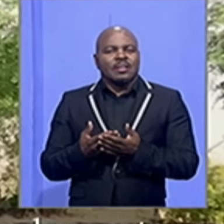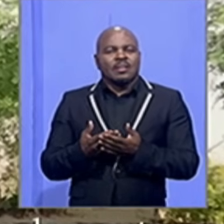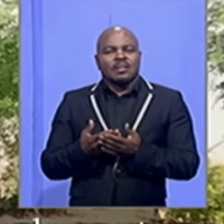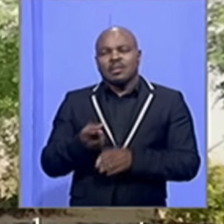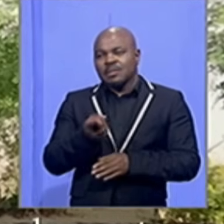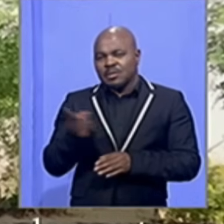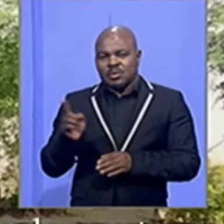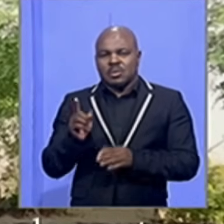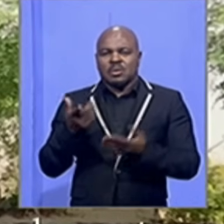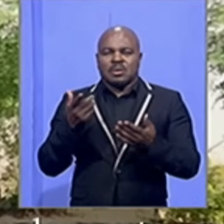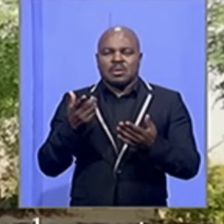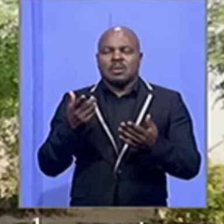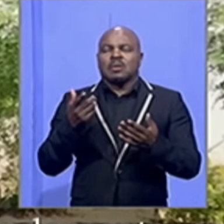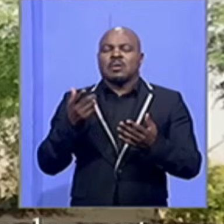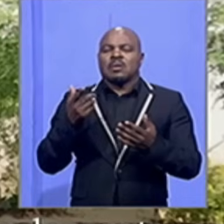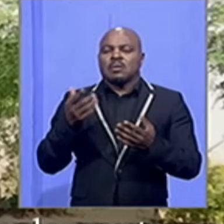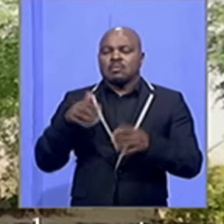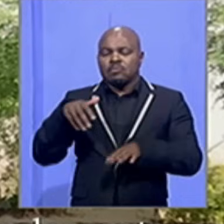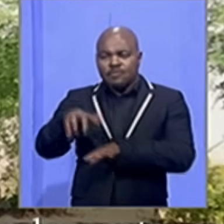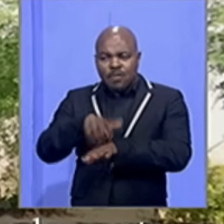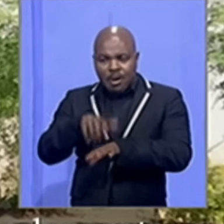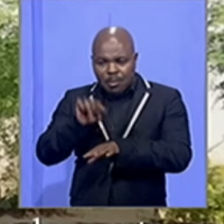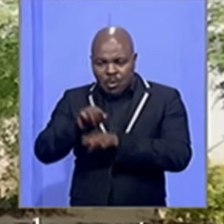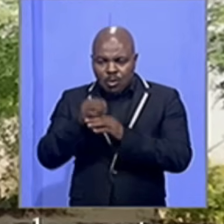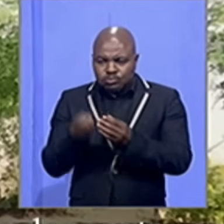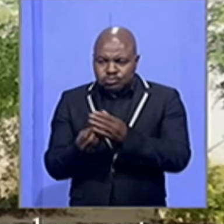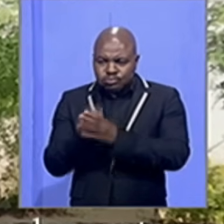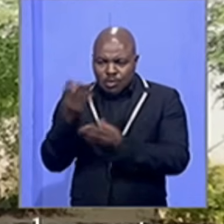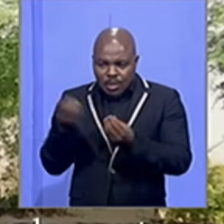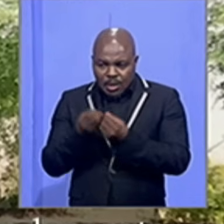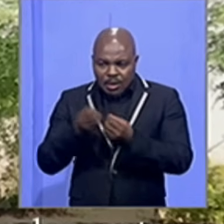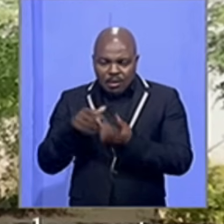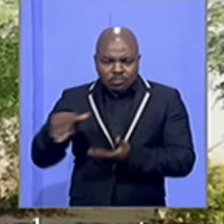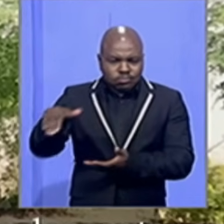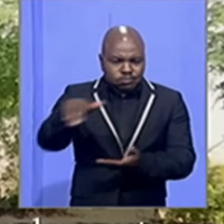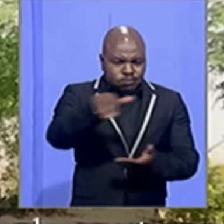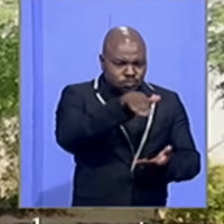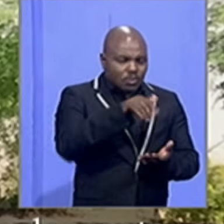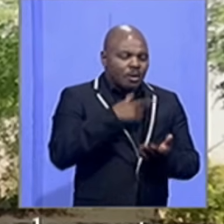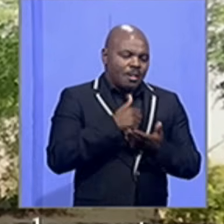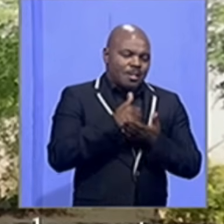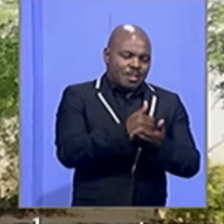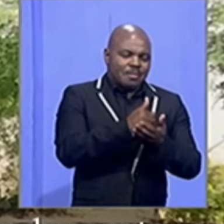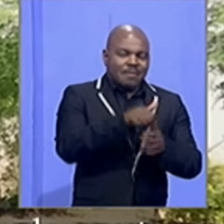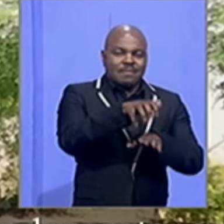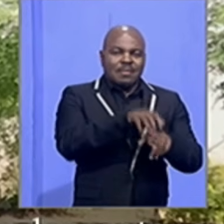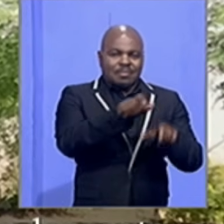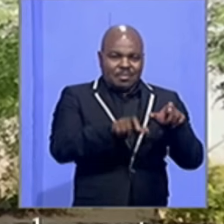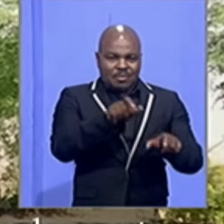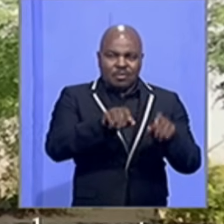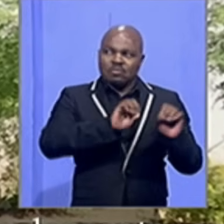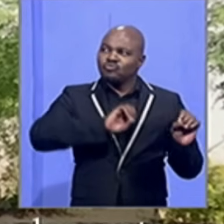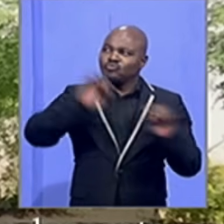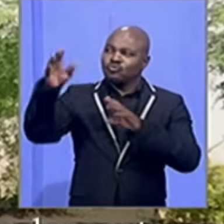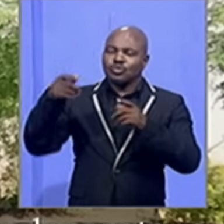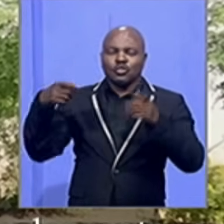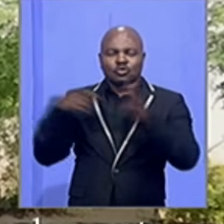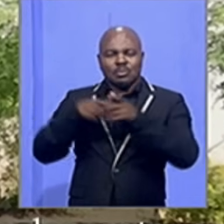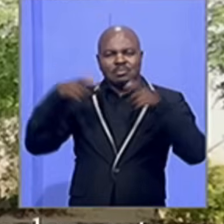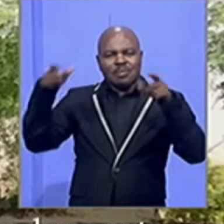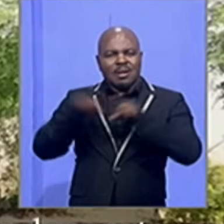isa dintwena dijala tsa bona or dilo tse ba di bonne mo ntwena mo di shopong tse di kgolo tshwana le